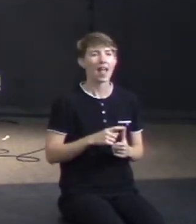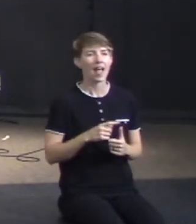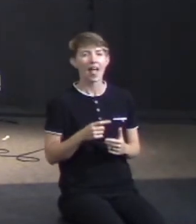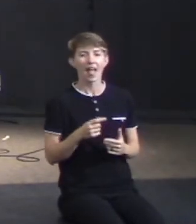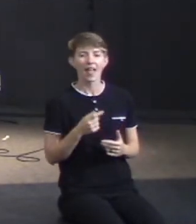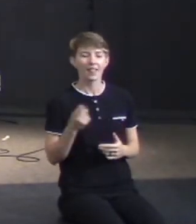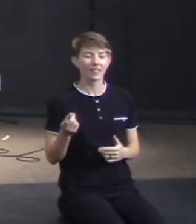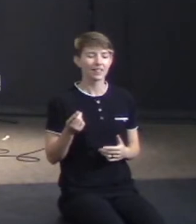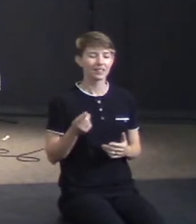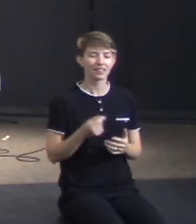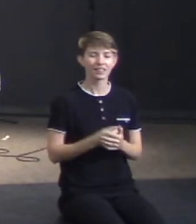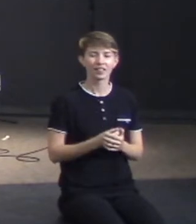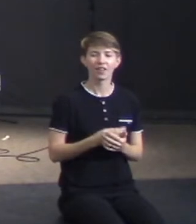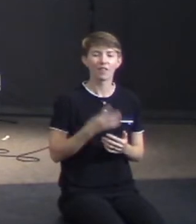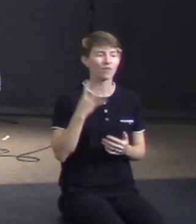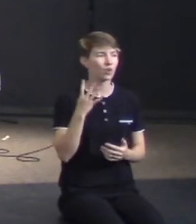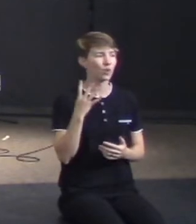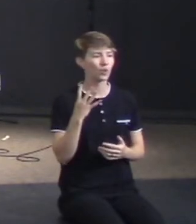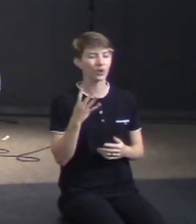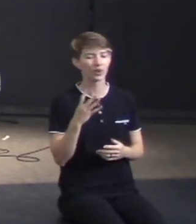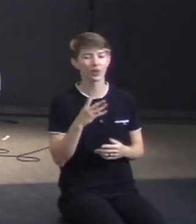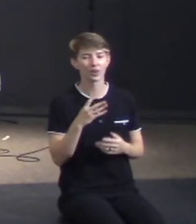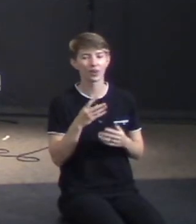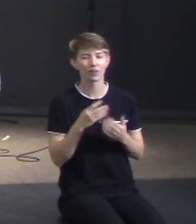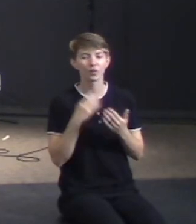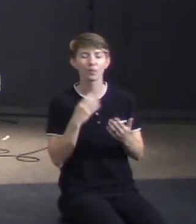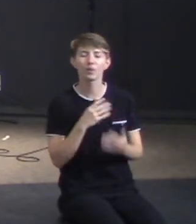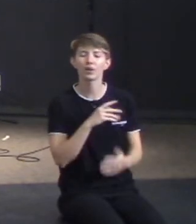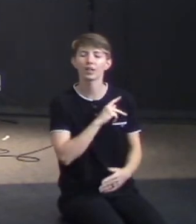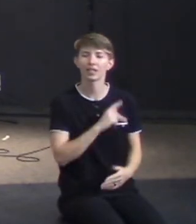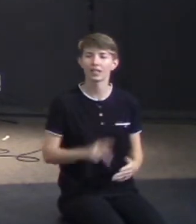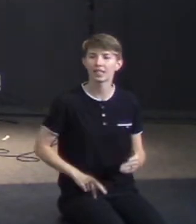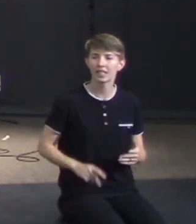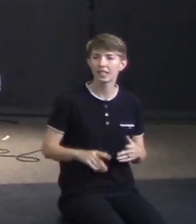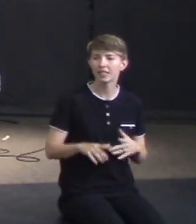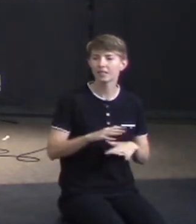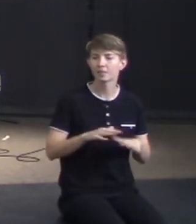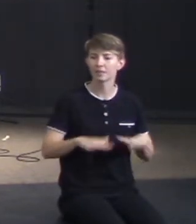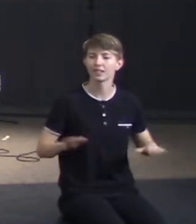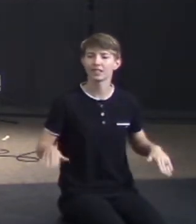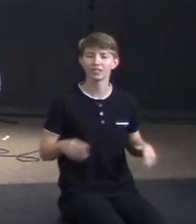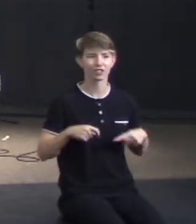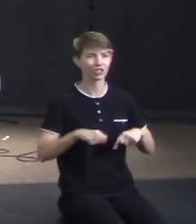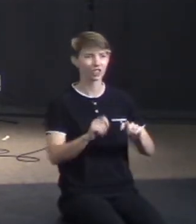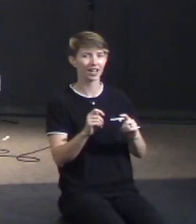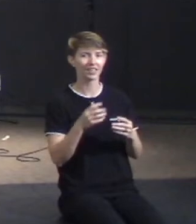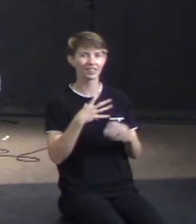and these former kingdom kids who were trying to leave are like, what should we do?